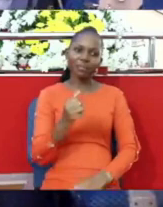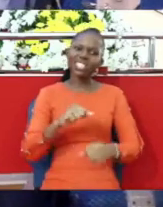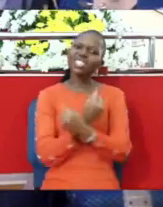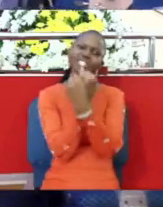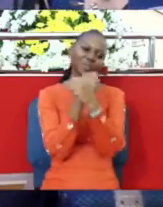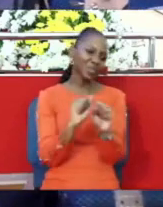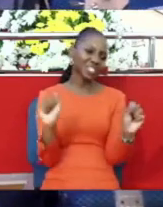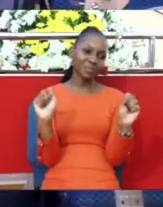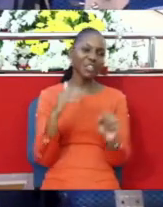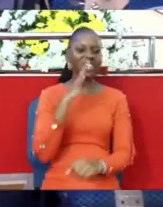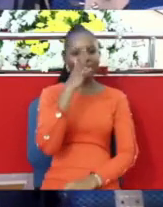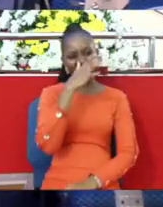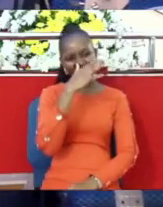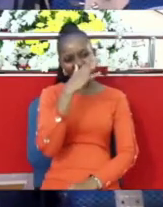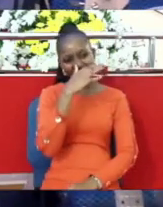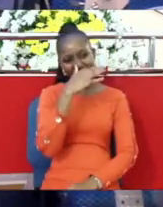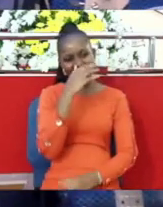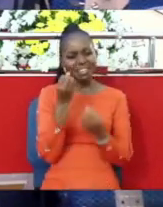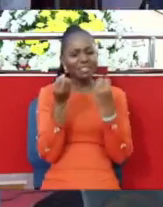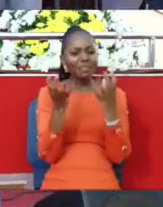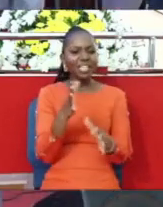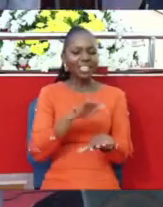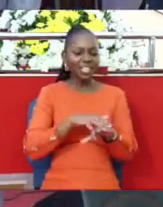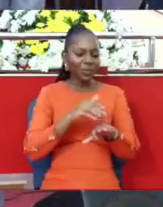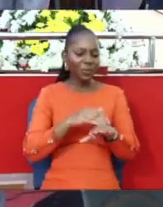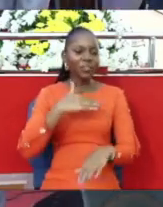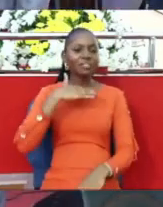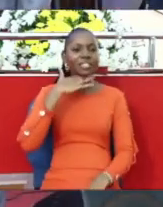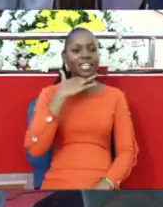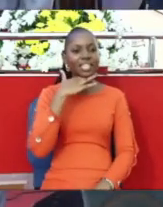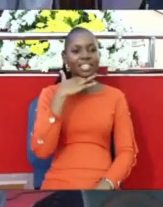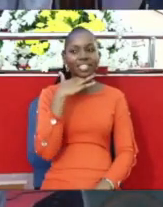There are many Kikuyus who have died. Kuna Wakikuyu wengi waliokufa.